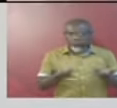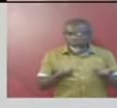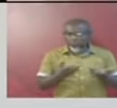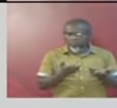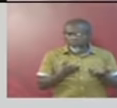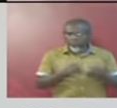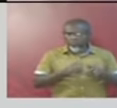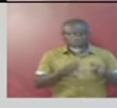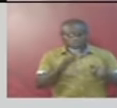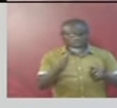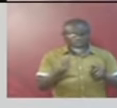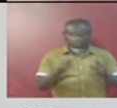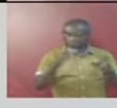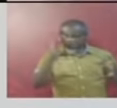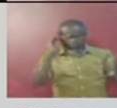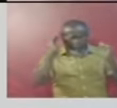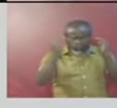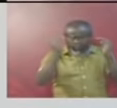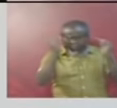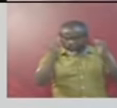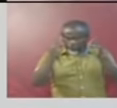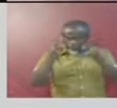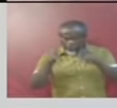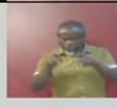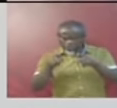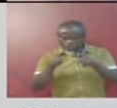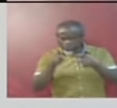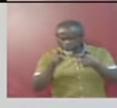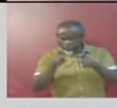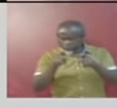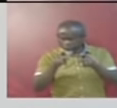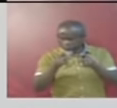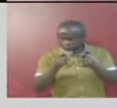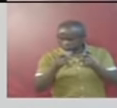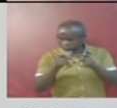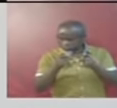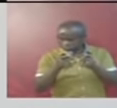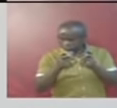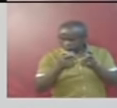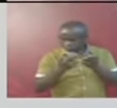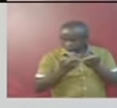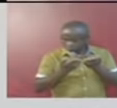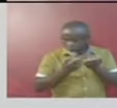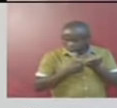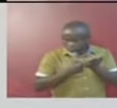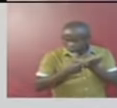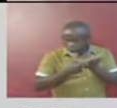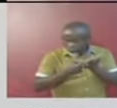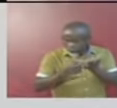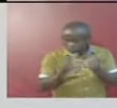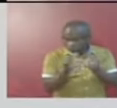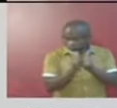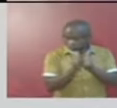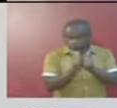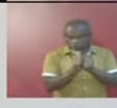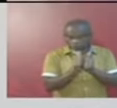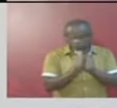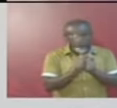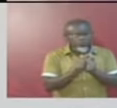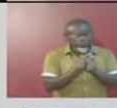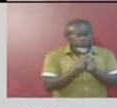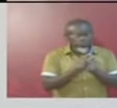the number of persons I saw during the same period last year with this period. But from an anecdotal